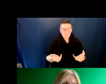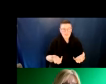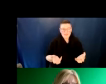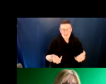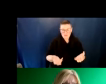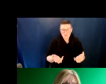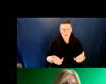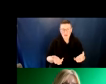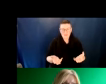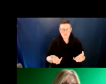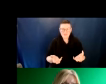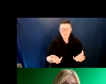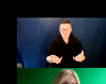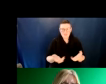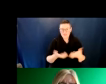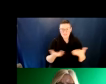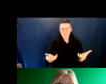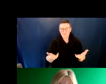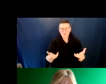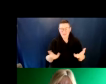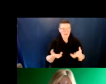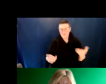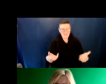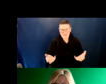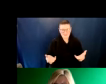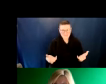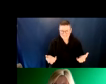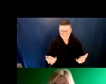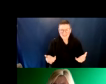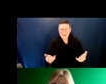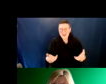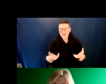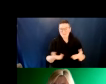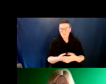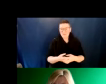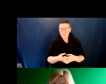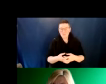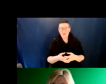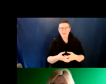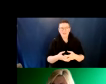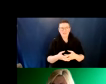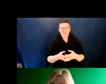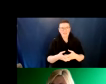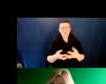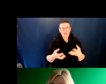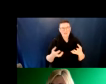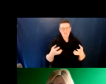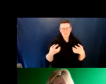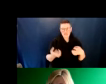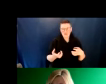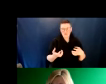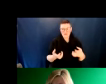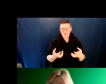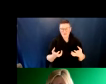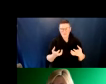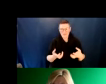human beings have human bodies, which might seem like an obvious statement. But the upshot is that we